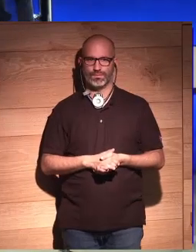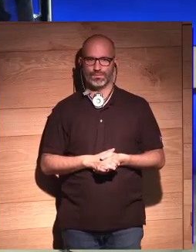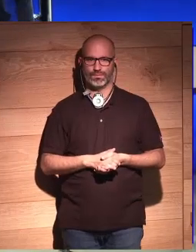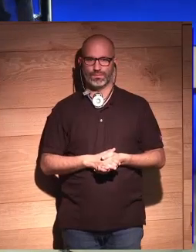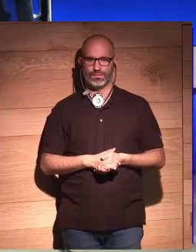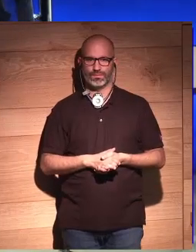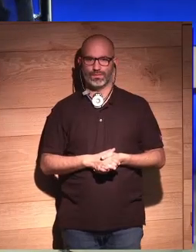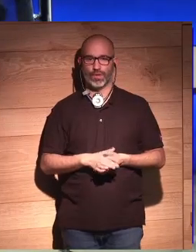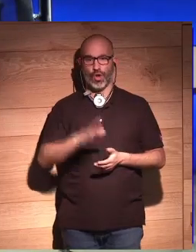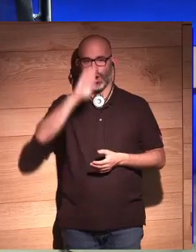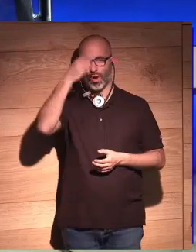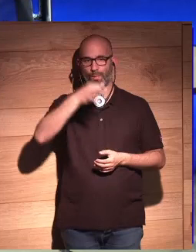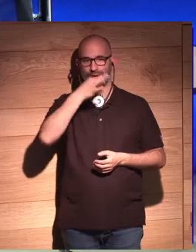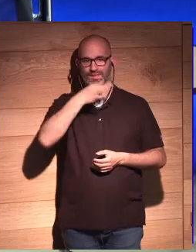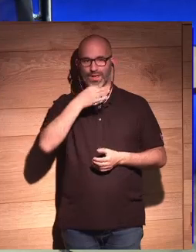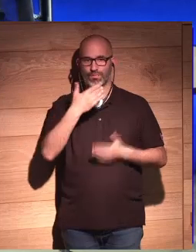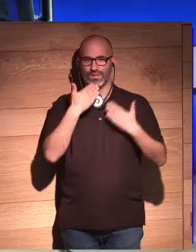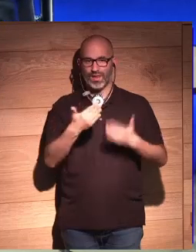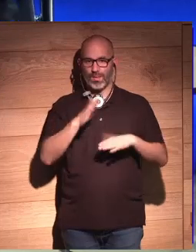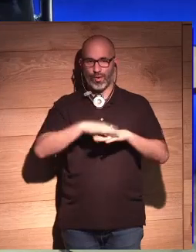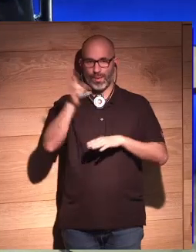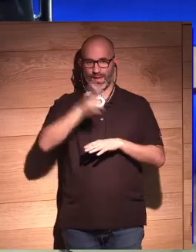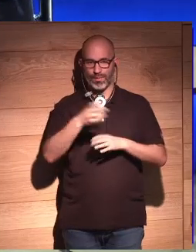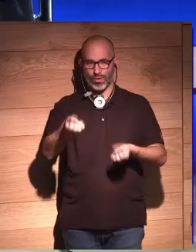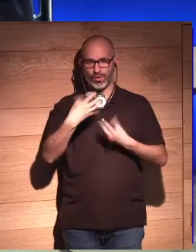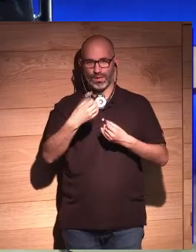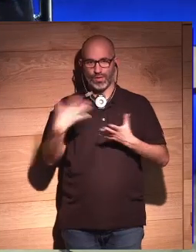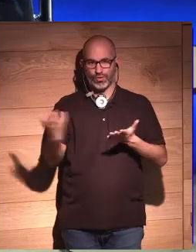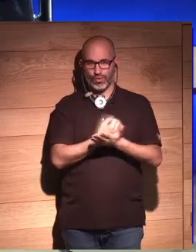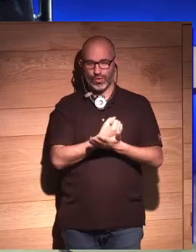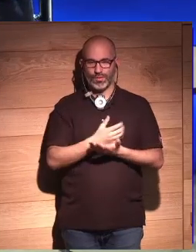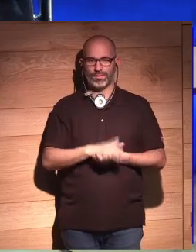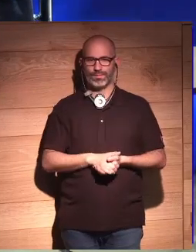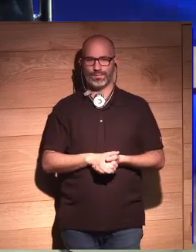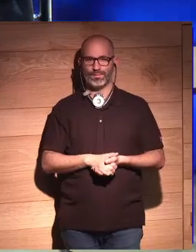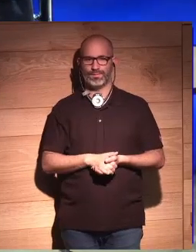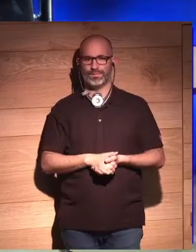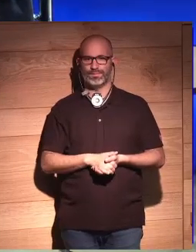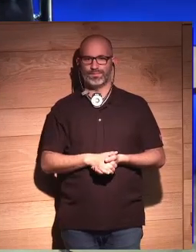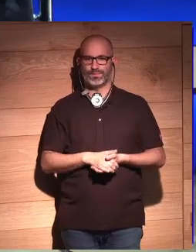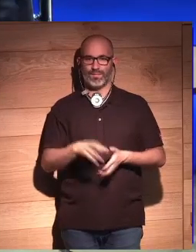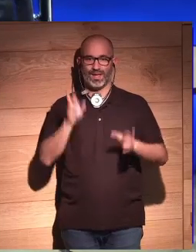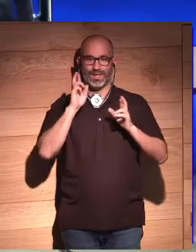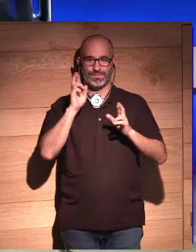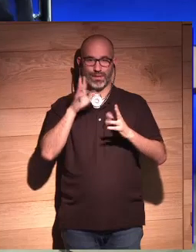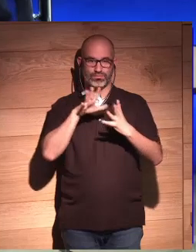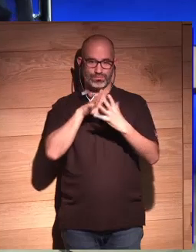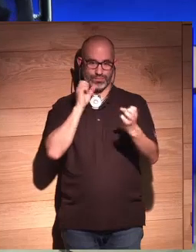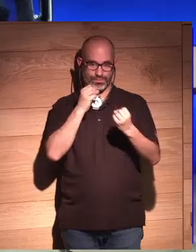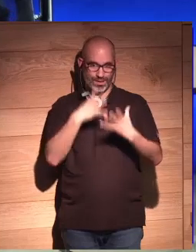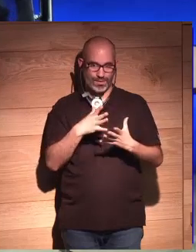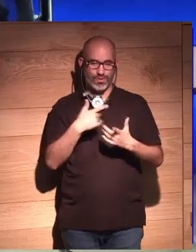And for telling us all this. I suppose you are understanding me. And I have a question about this. I've